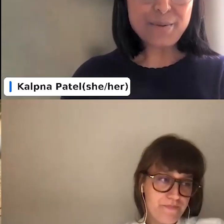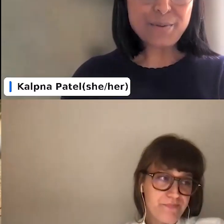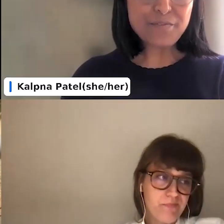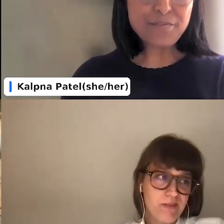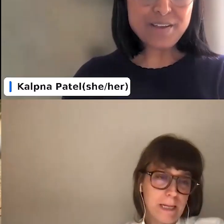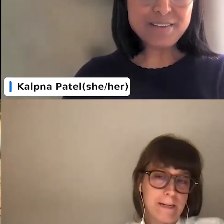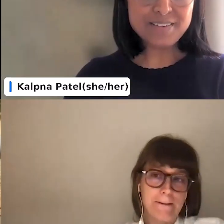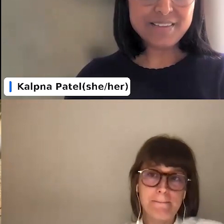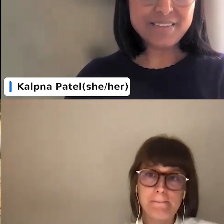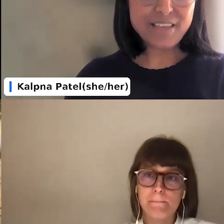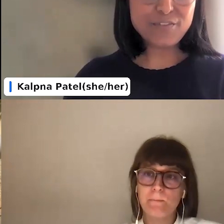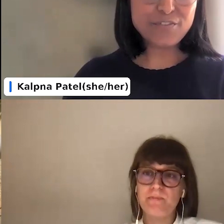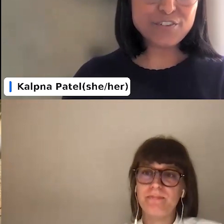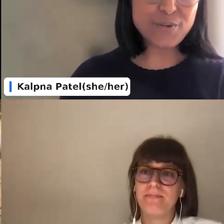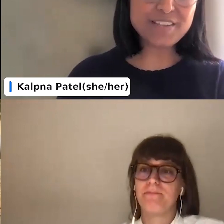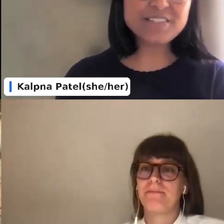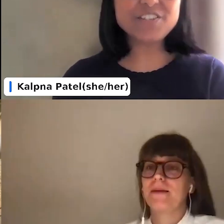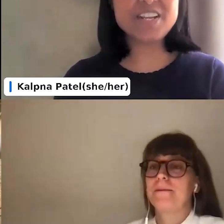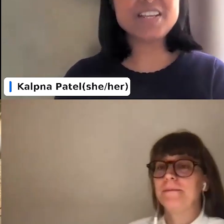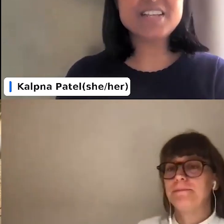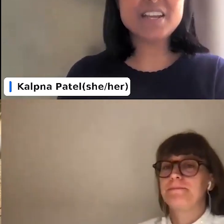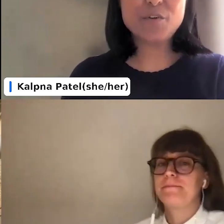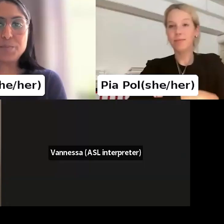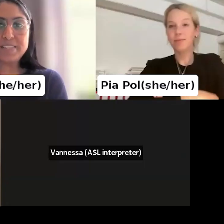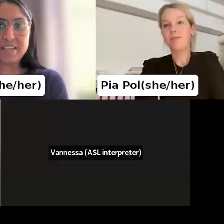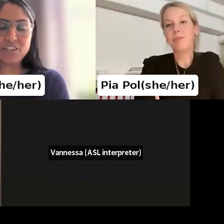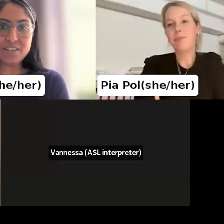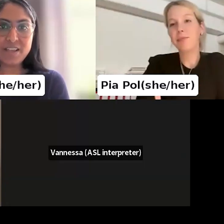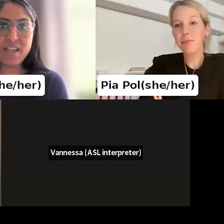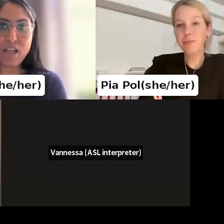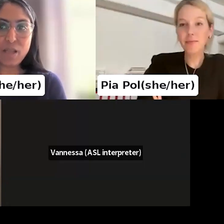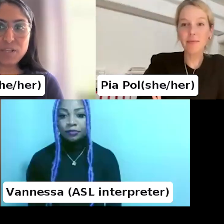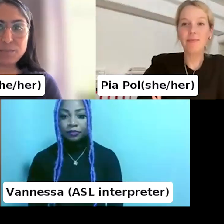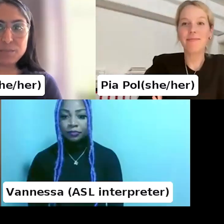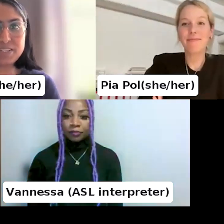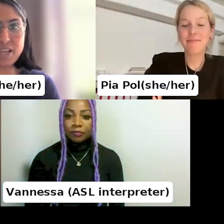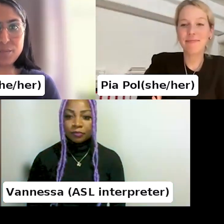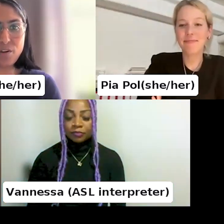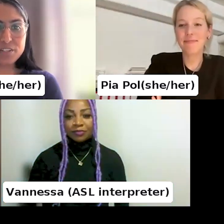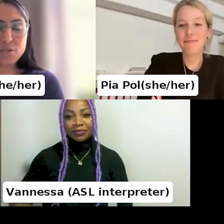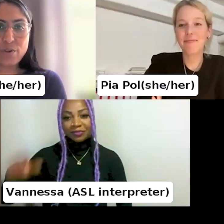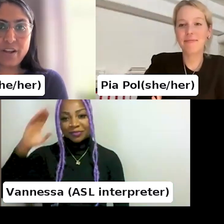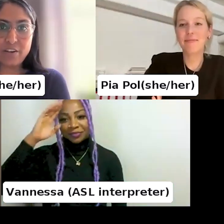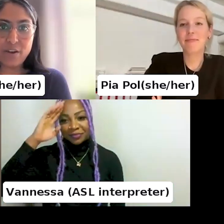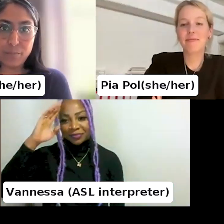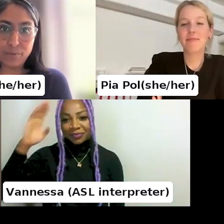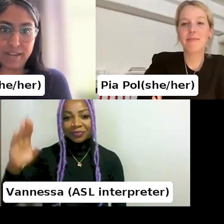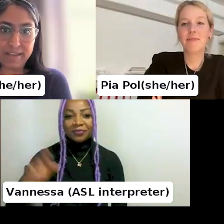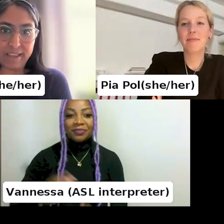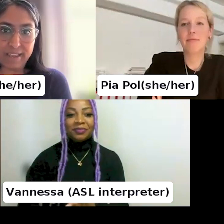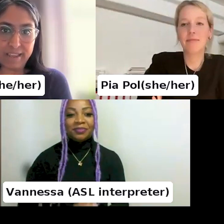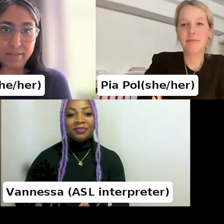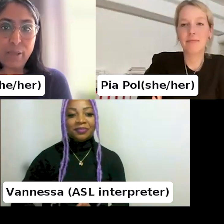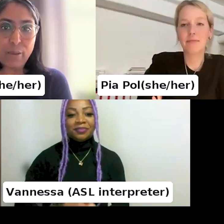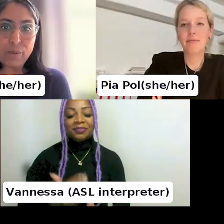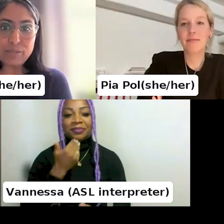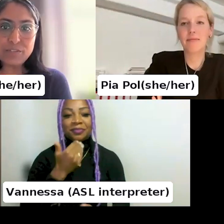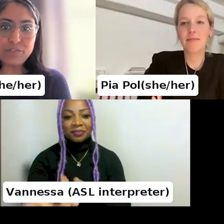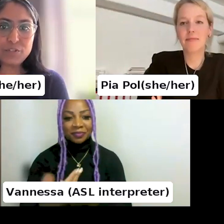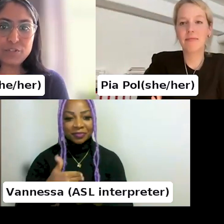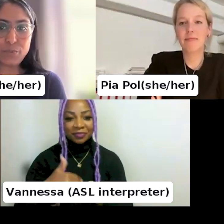Hello, everyone. Thank you for joining us for today's Tech Forum session. I'm Kalta Patel, Product Coordinator at BookNet Canada.